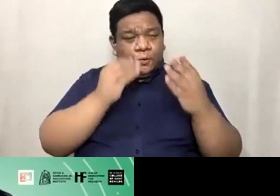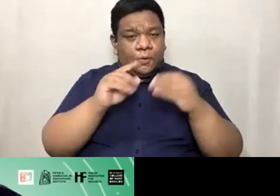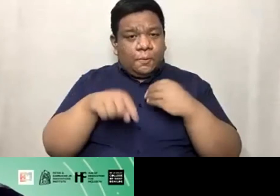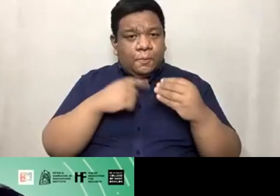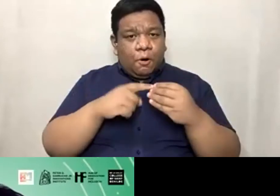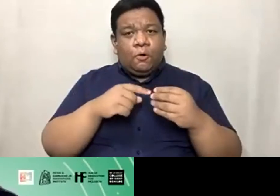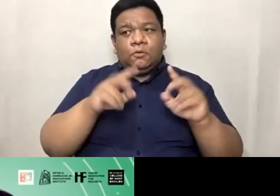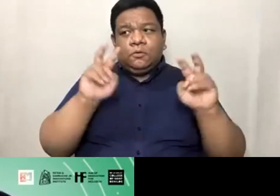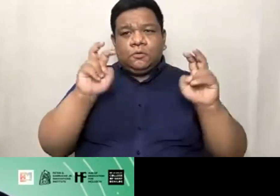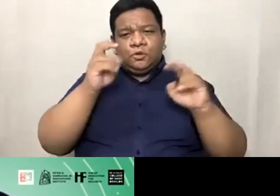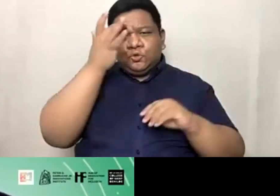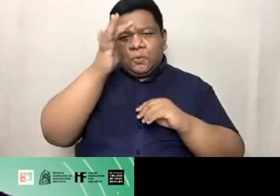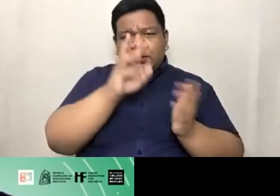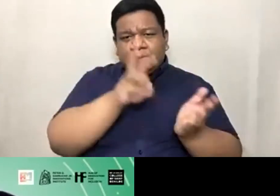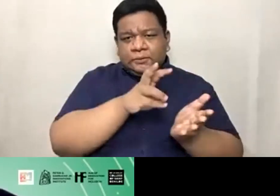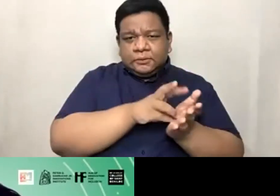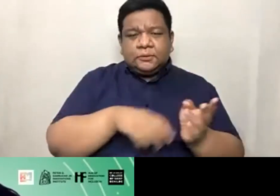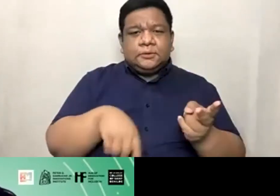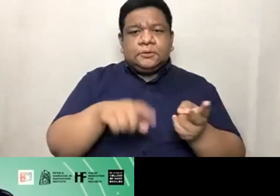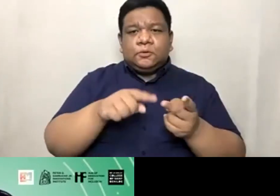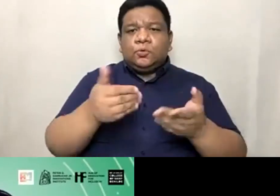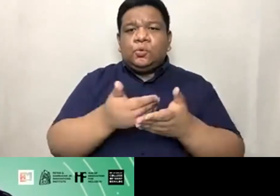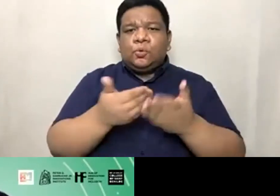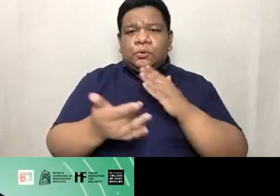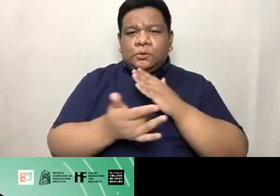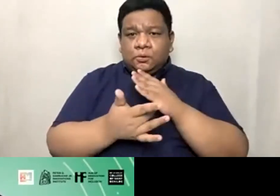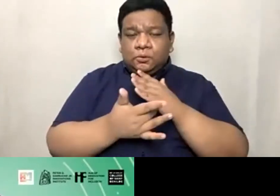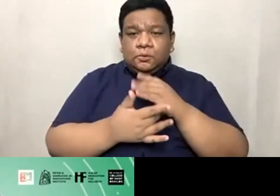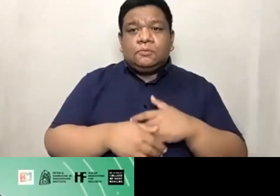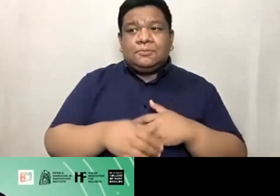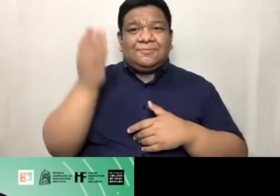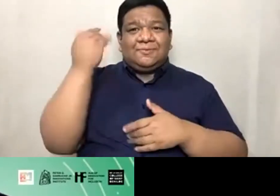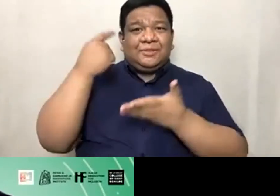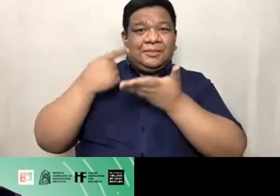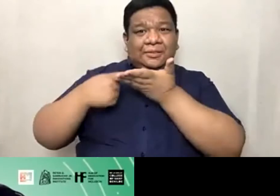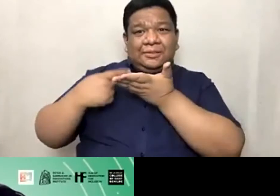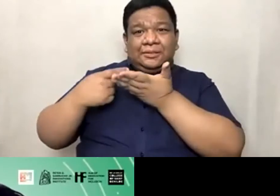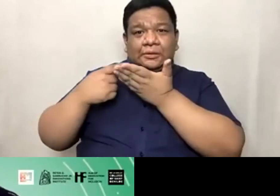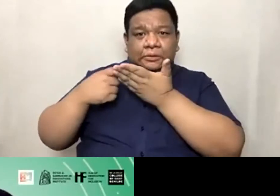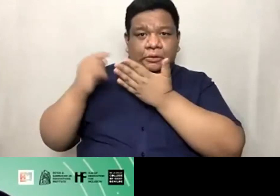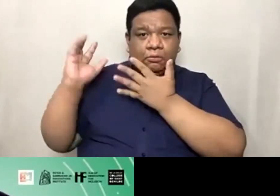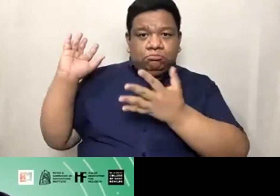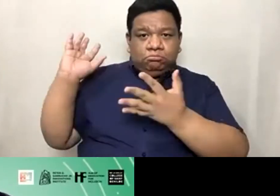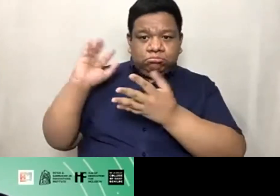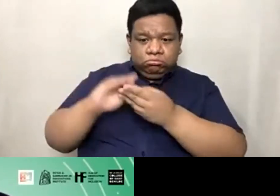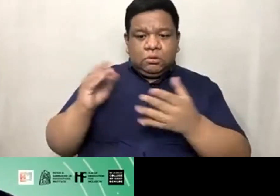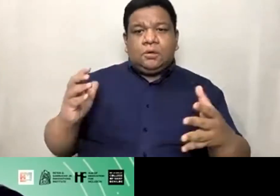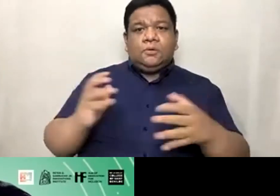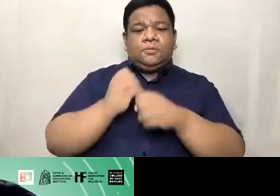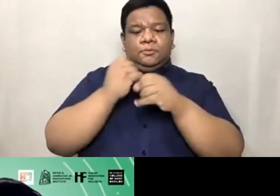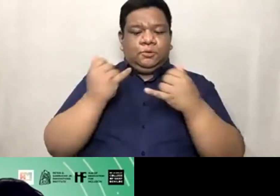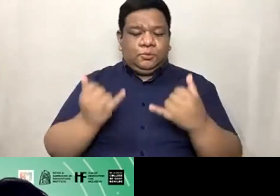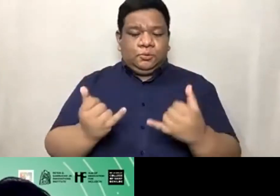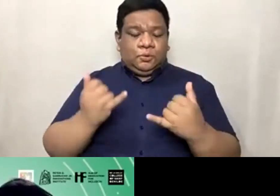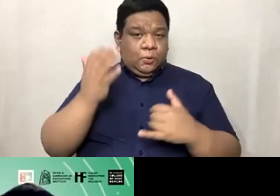cities. We'll be learning about new technologies. And in some way, our past discussions are kind of going to culminate in this one because we've talked